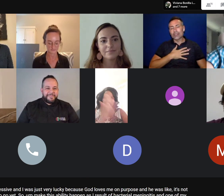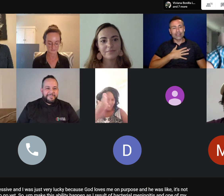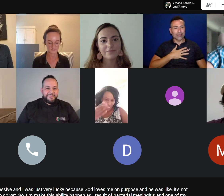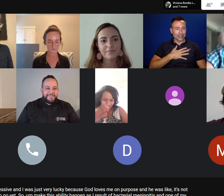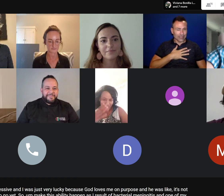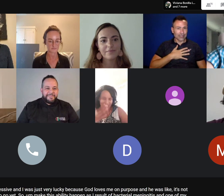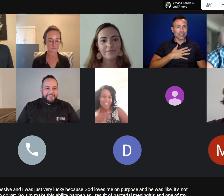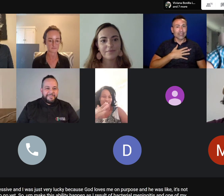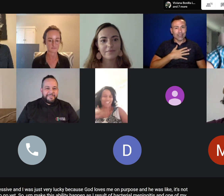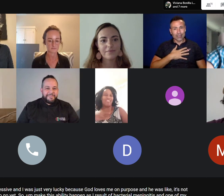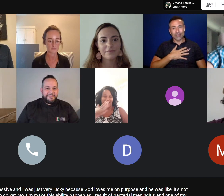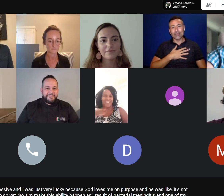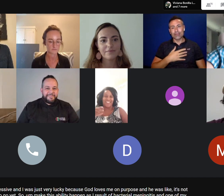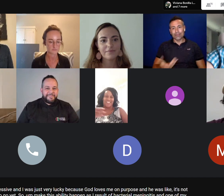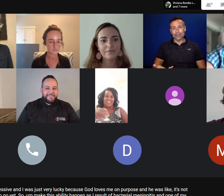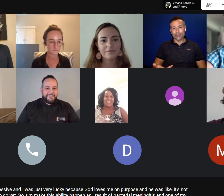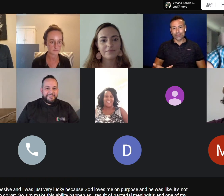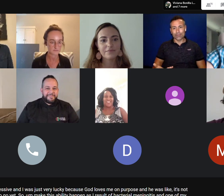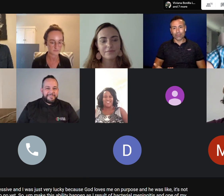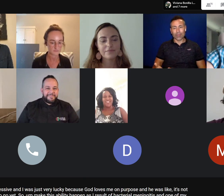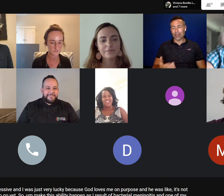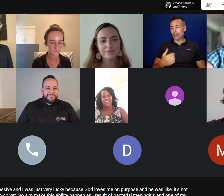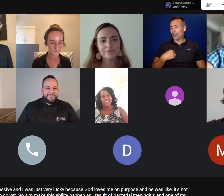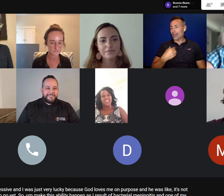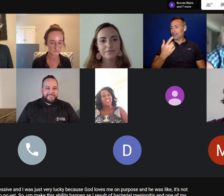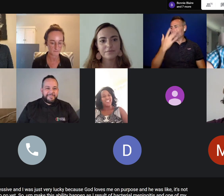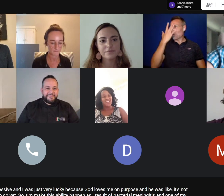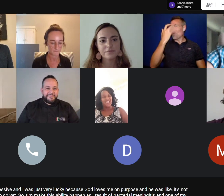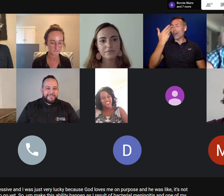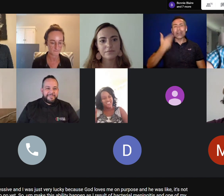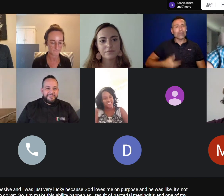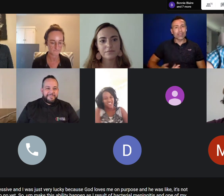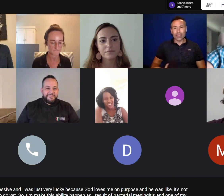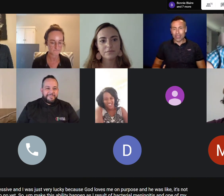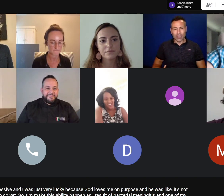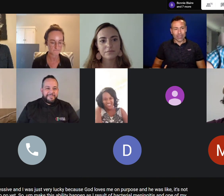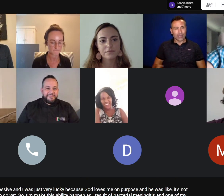but it's like, why am I? So